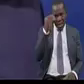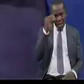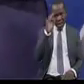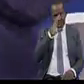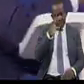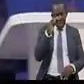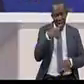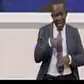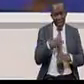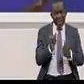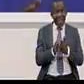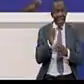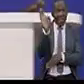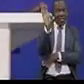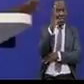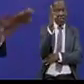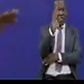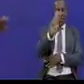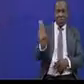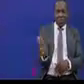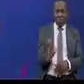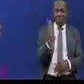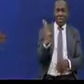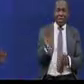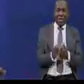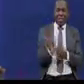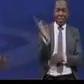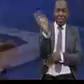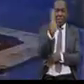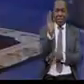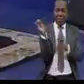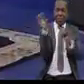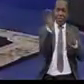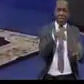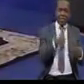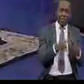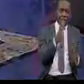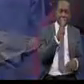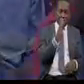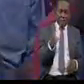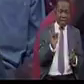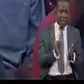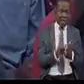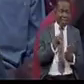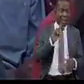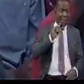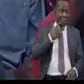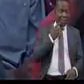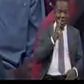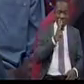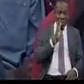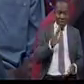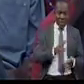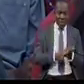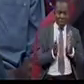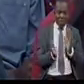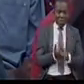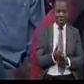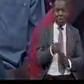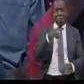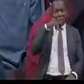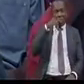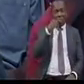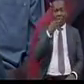that river, and Mara, bitter, will turn to sweet. The cross of Jesus will